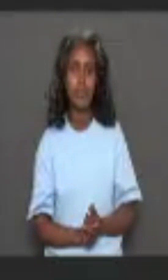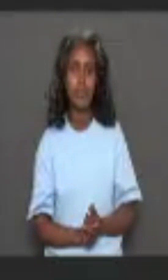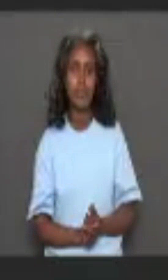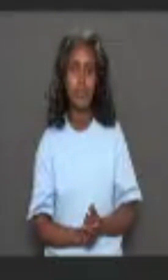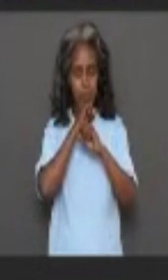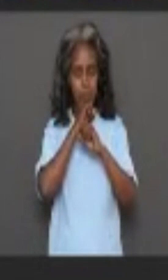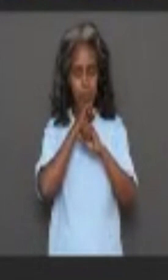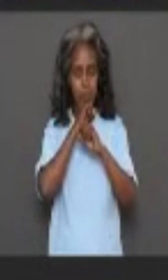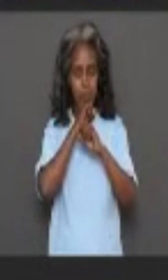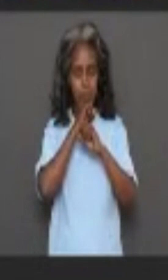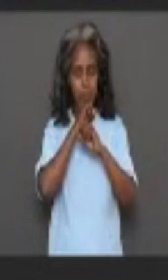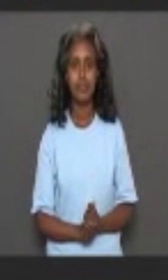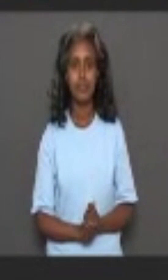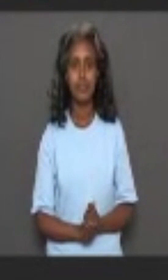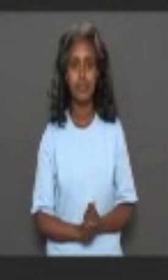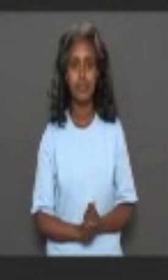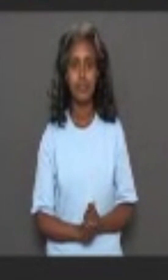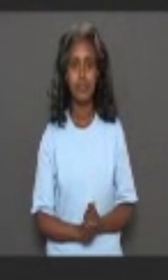Begin.